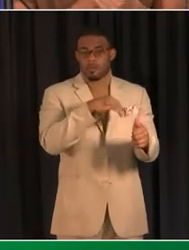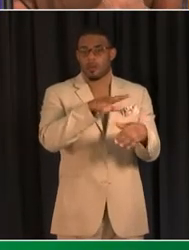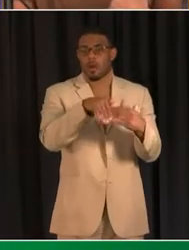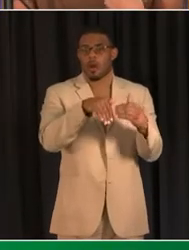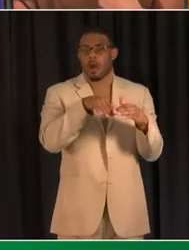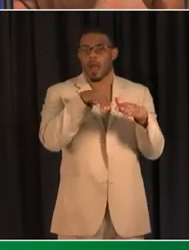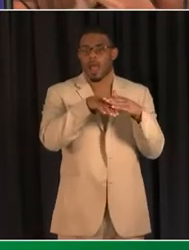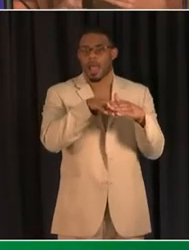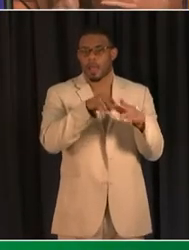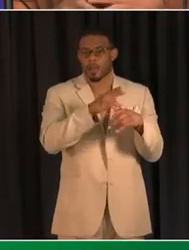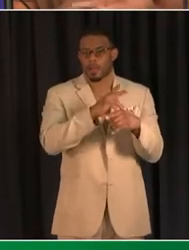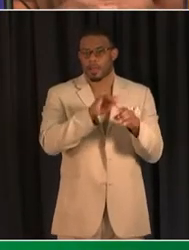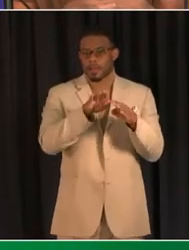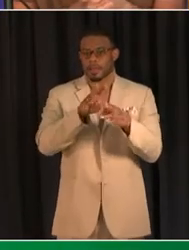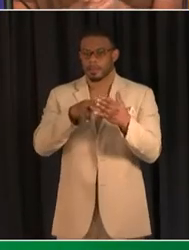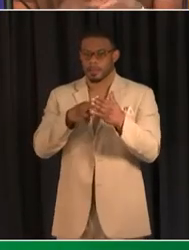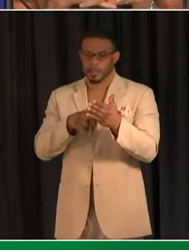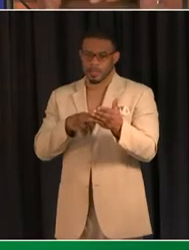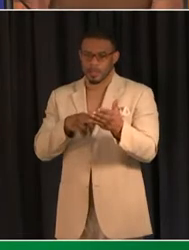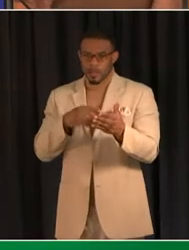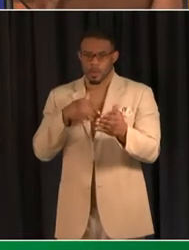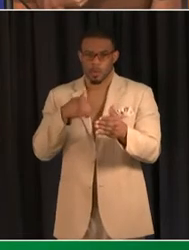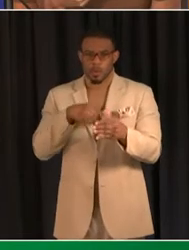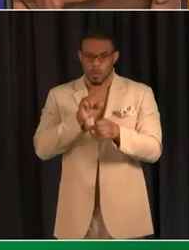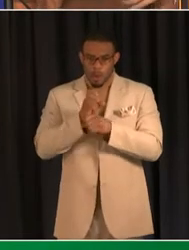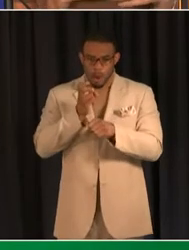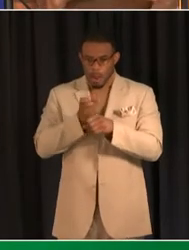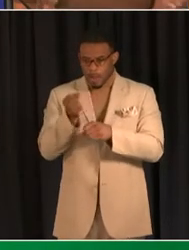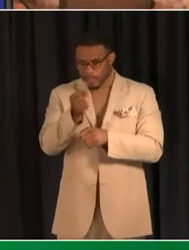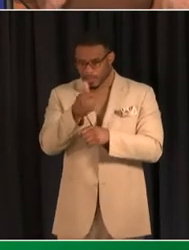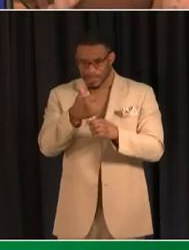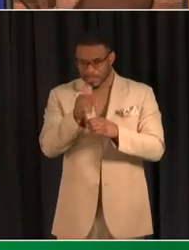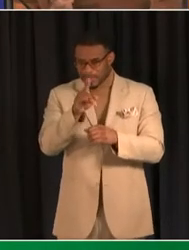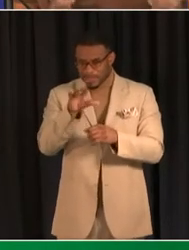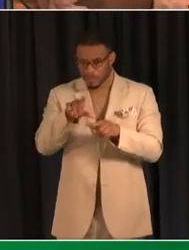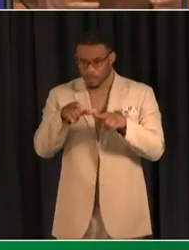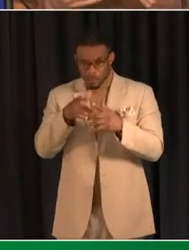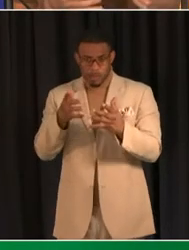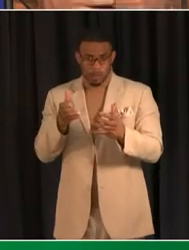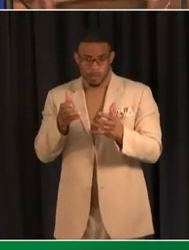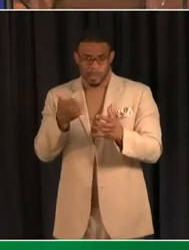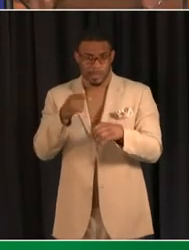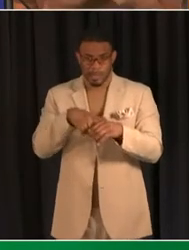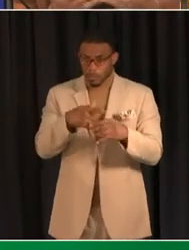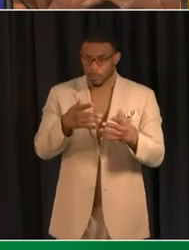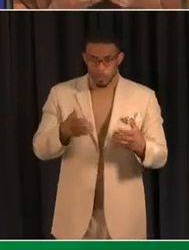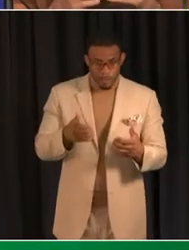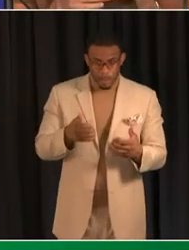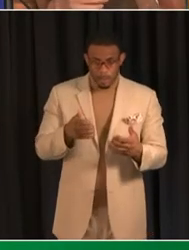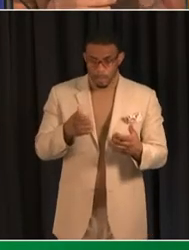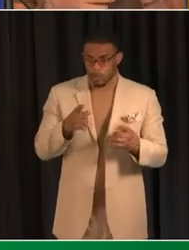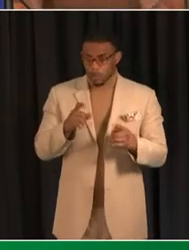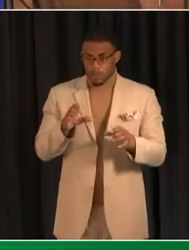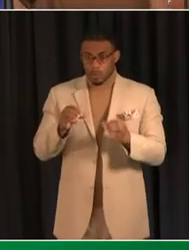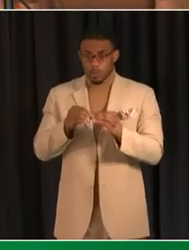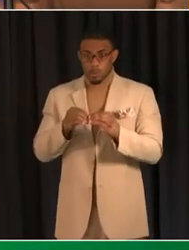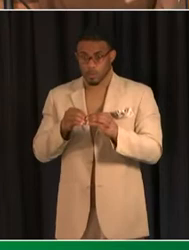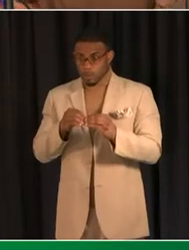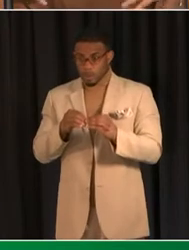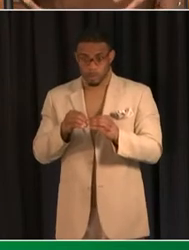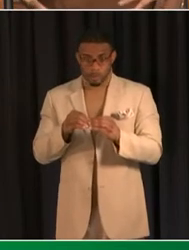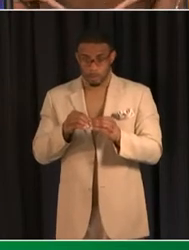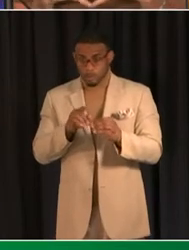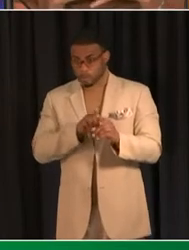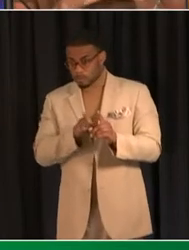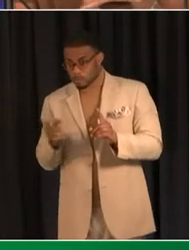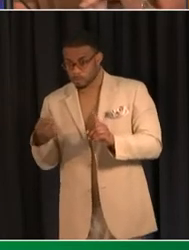have an all-access type of product, which is a WeWork card that'll get you into any DC location you want, anytime you want. You can do more of